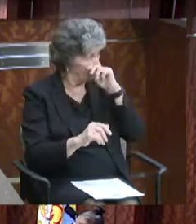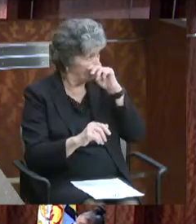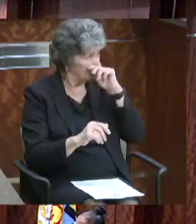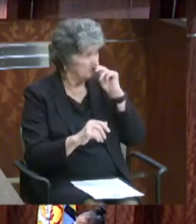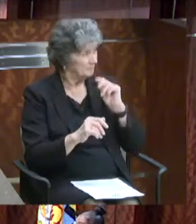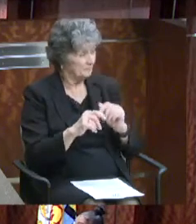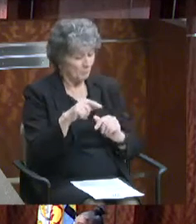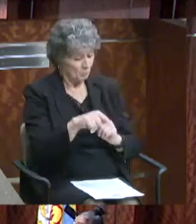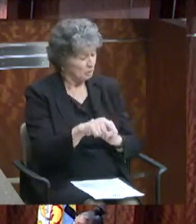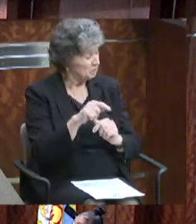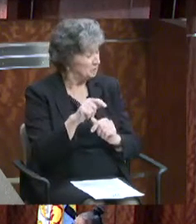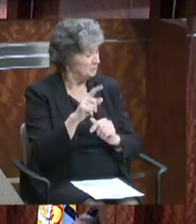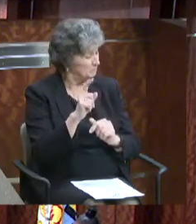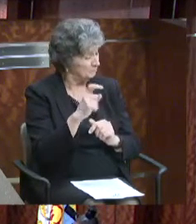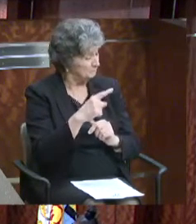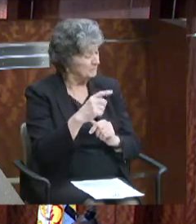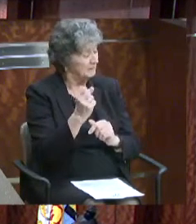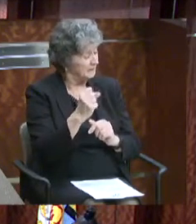Press that.